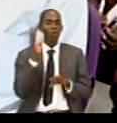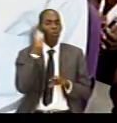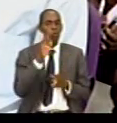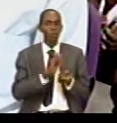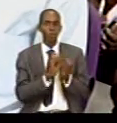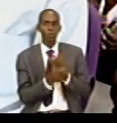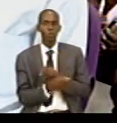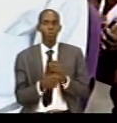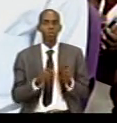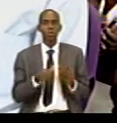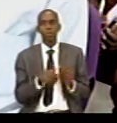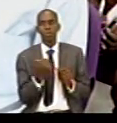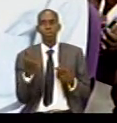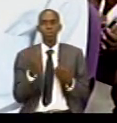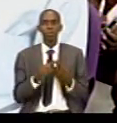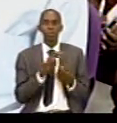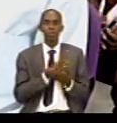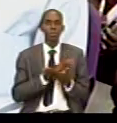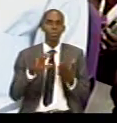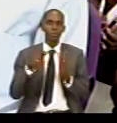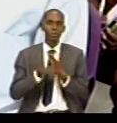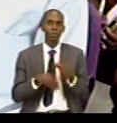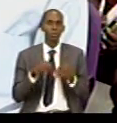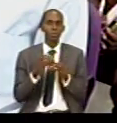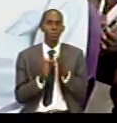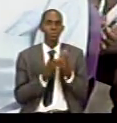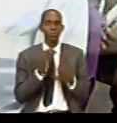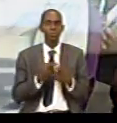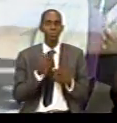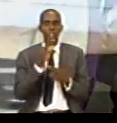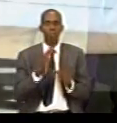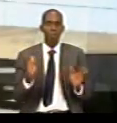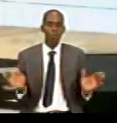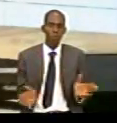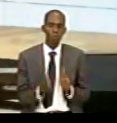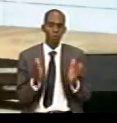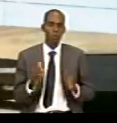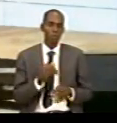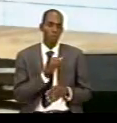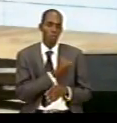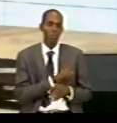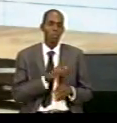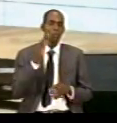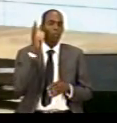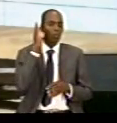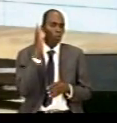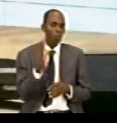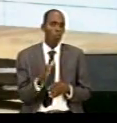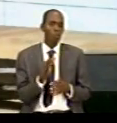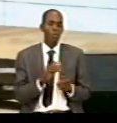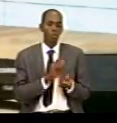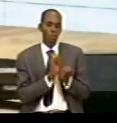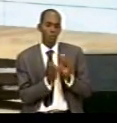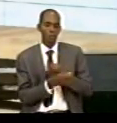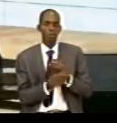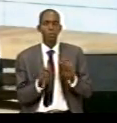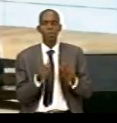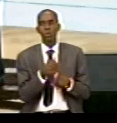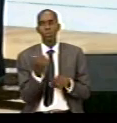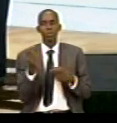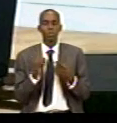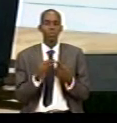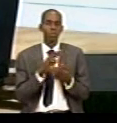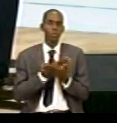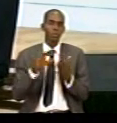righteousness. Your encouragement, your uplifting attitude will turn others to righteousness.